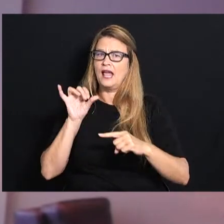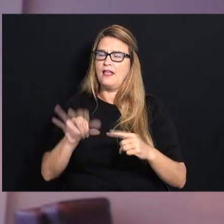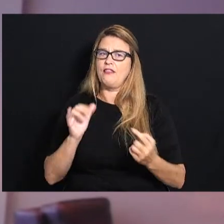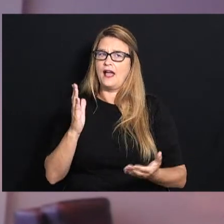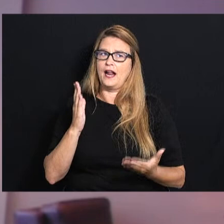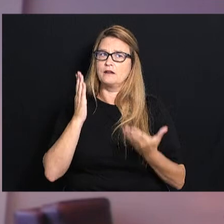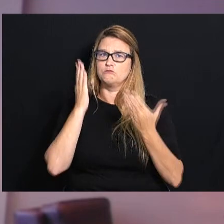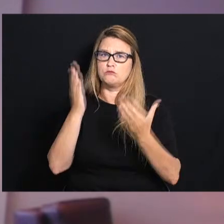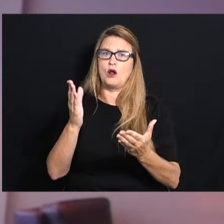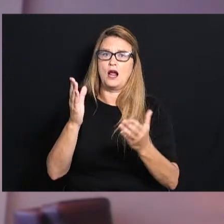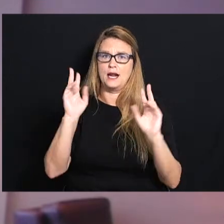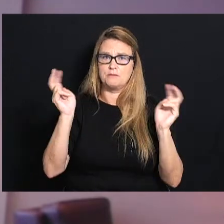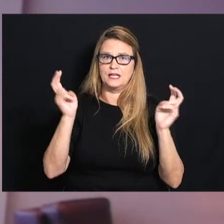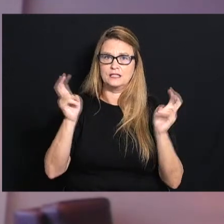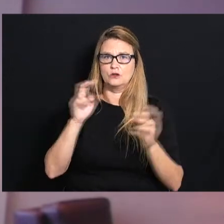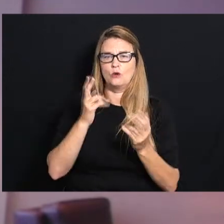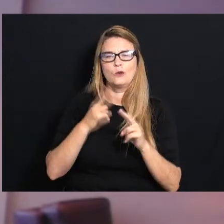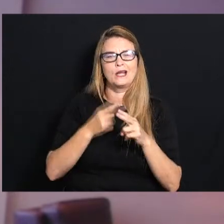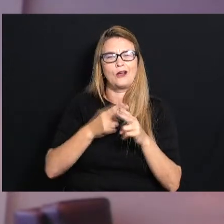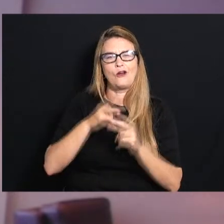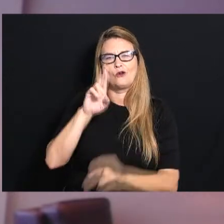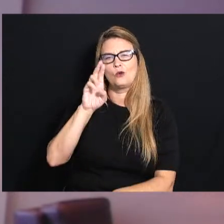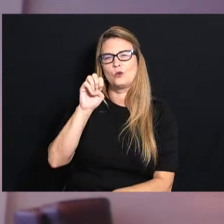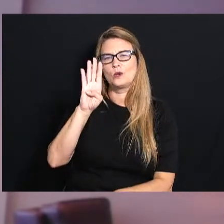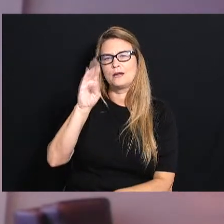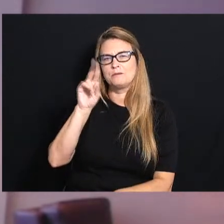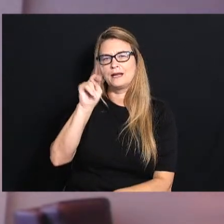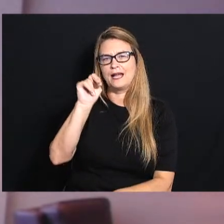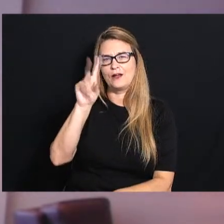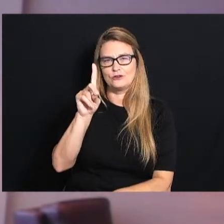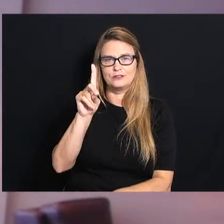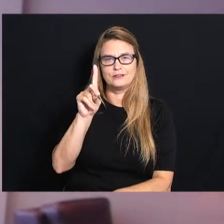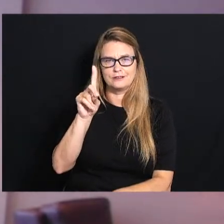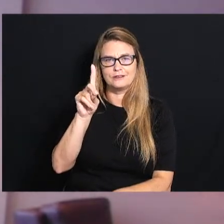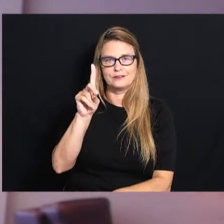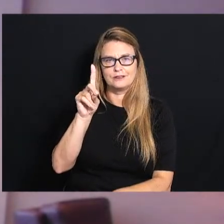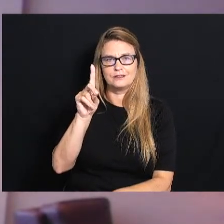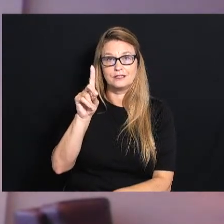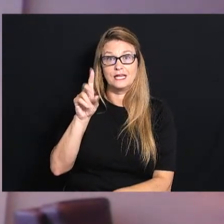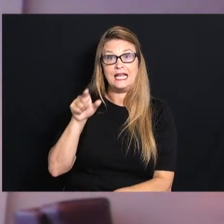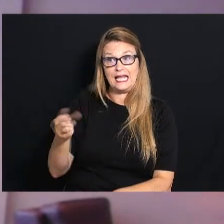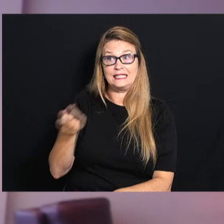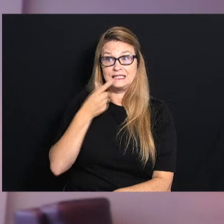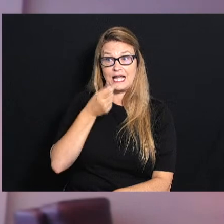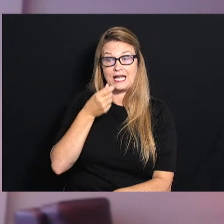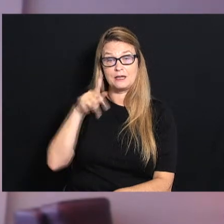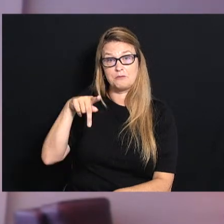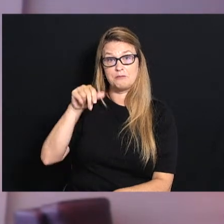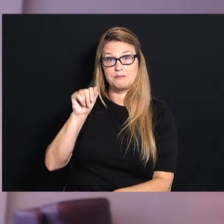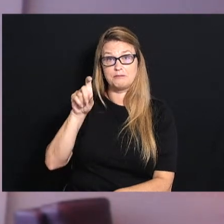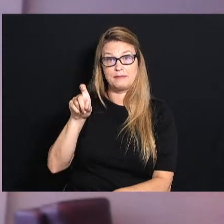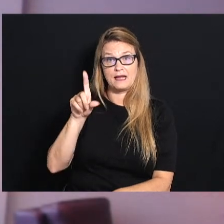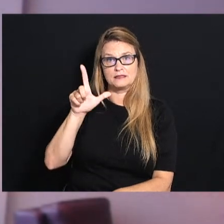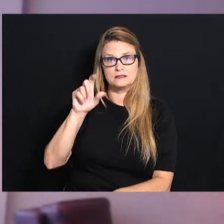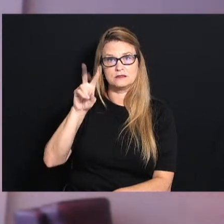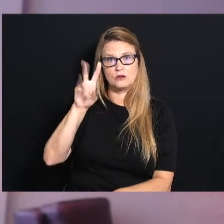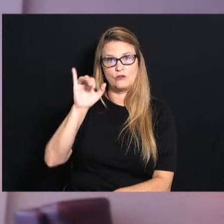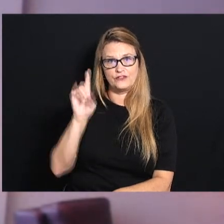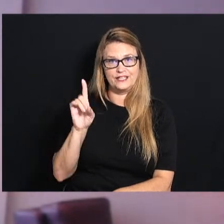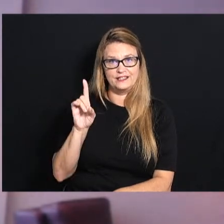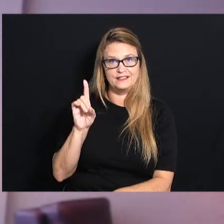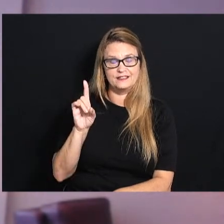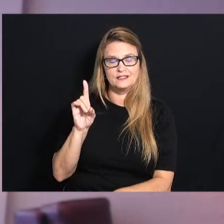issue of rebound phenomena. He did take Paxlovid, and so let me just